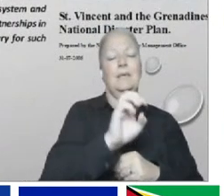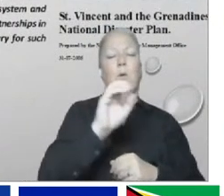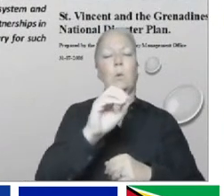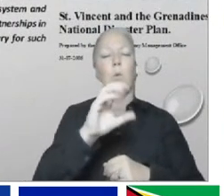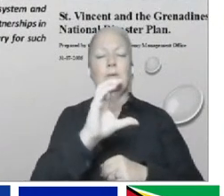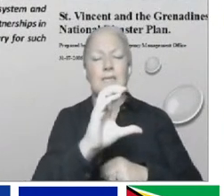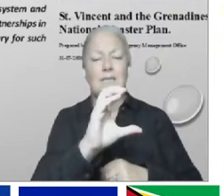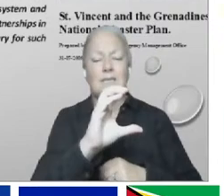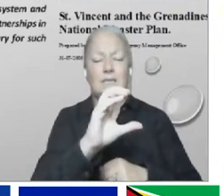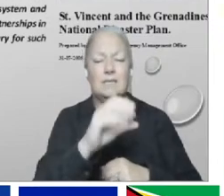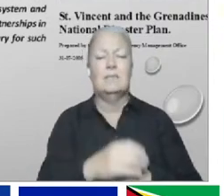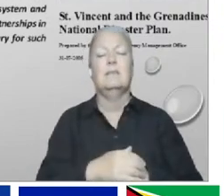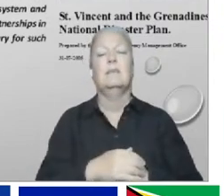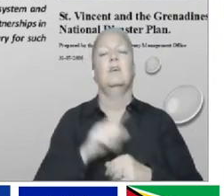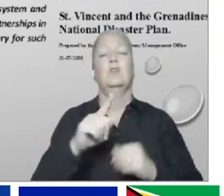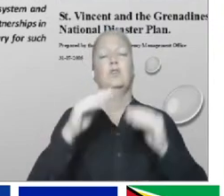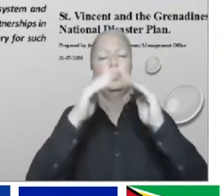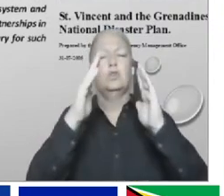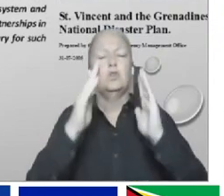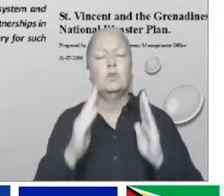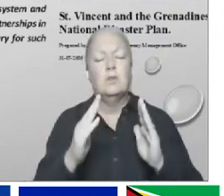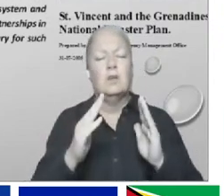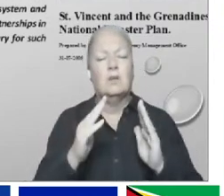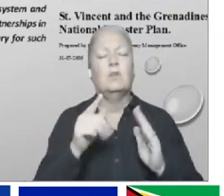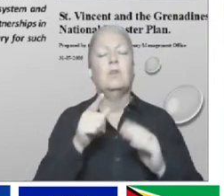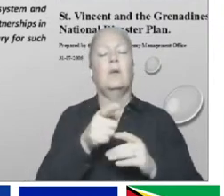community disaster.